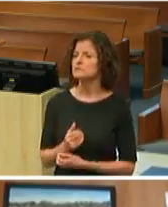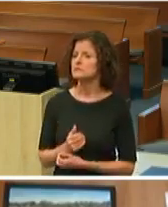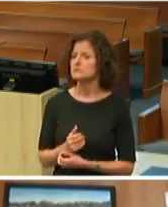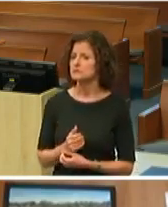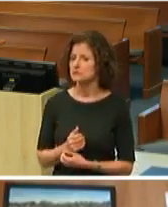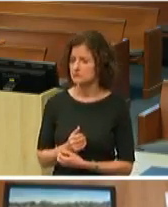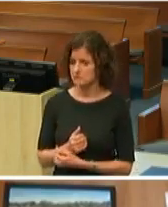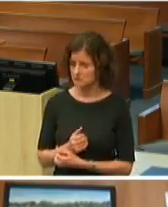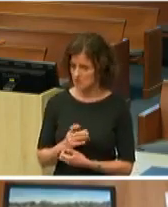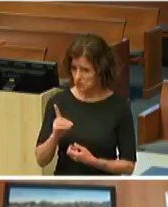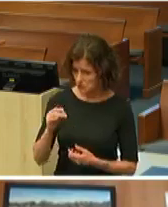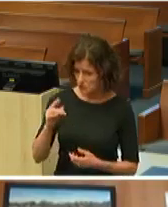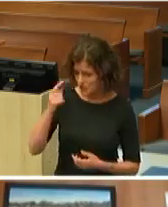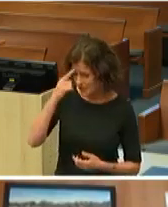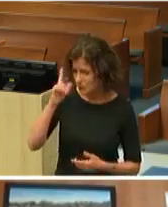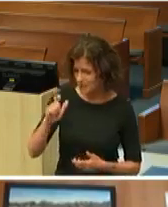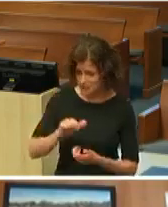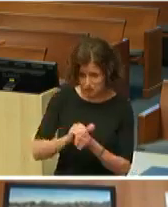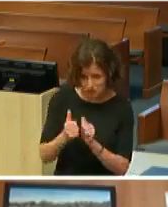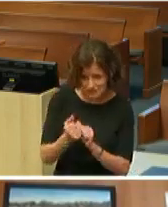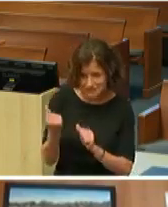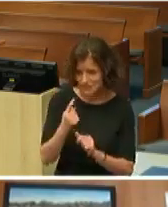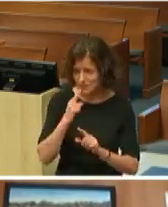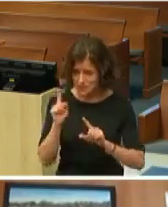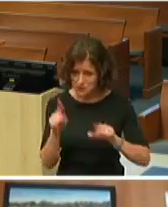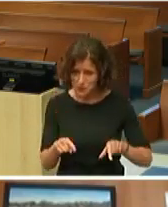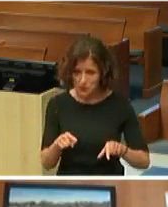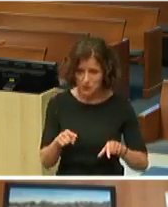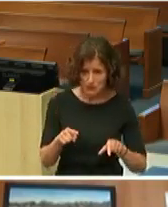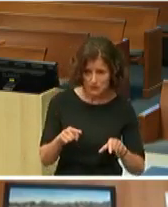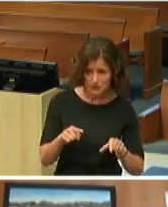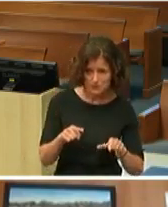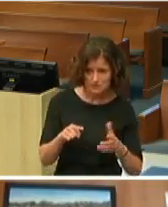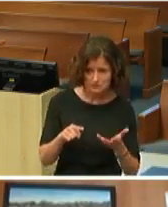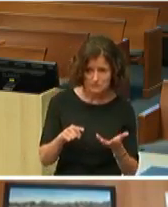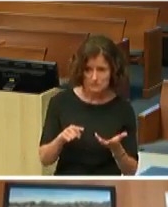so do you think we need to change anything in this order with respect to banks?